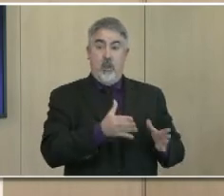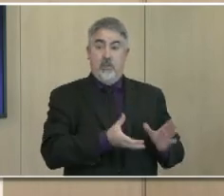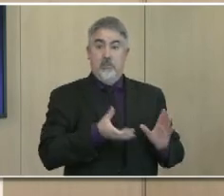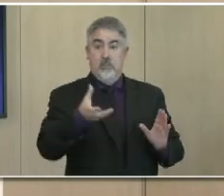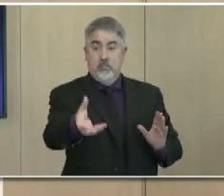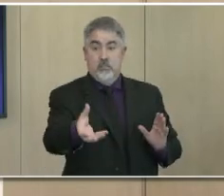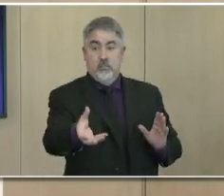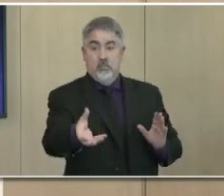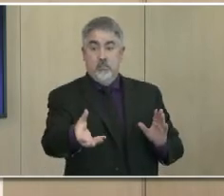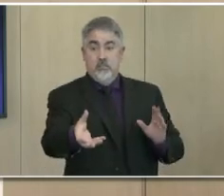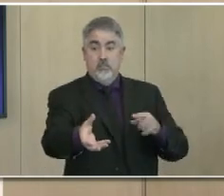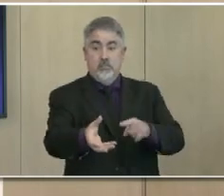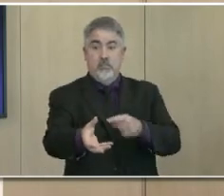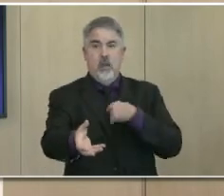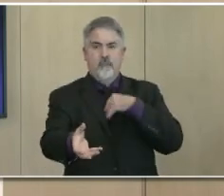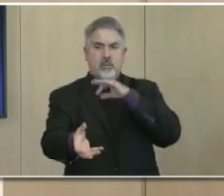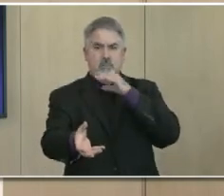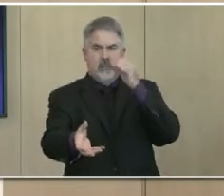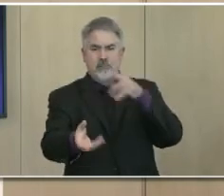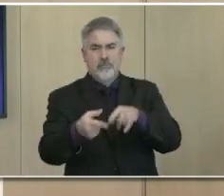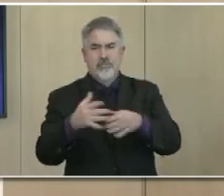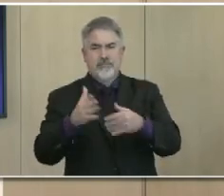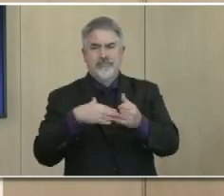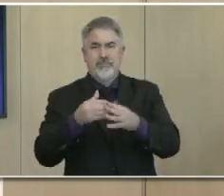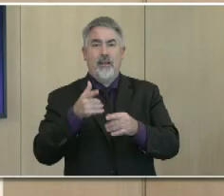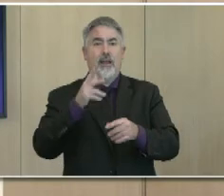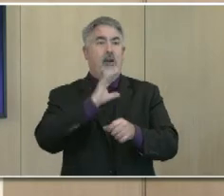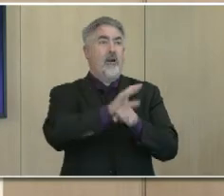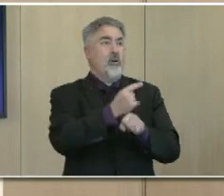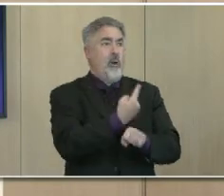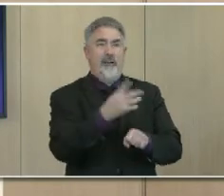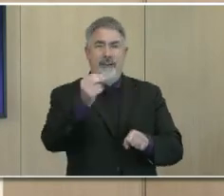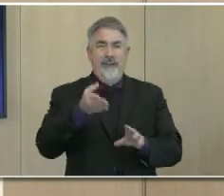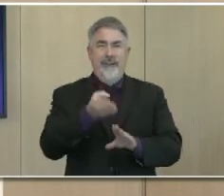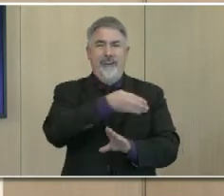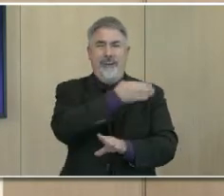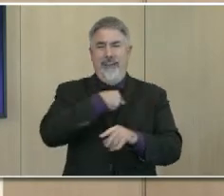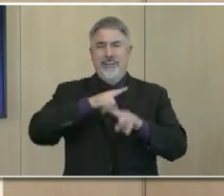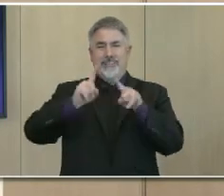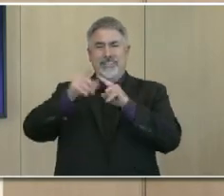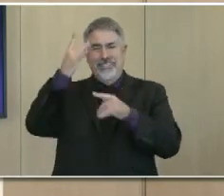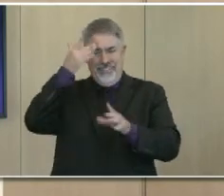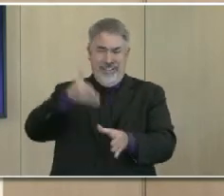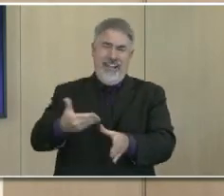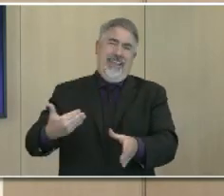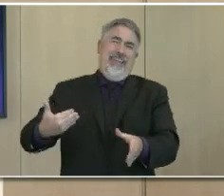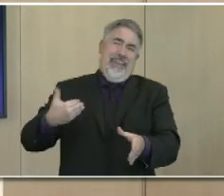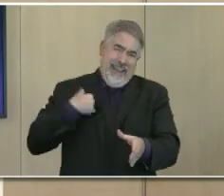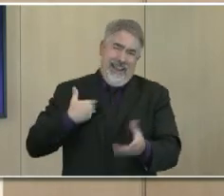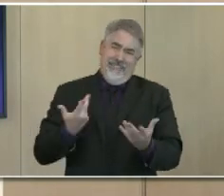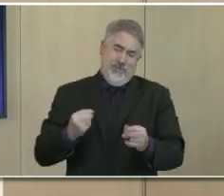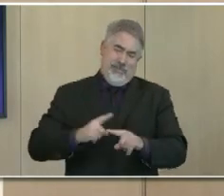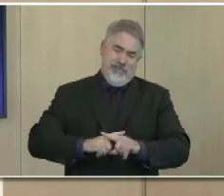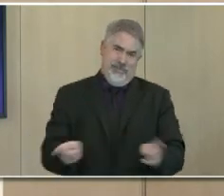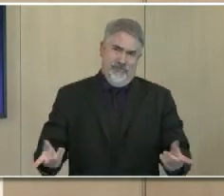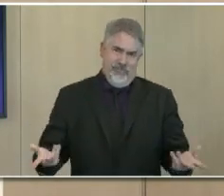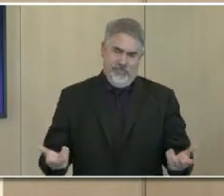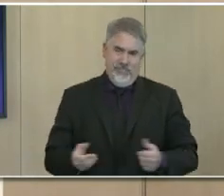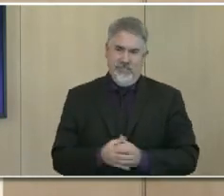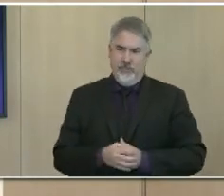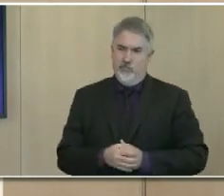that is being detected on packages, and we don't know that that indeed is the case